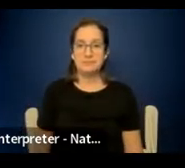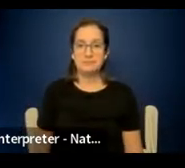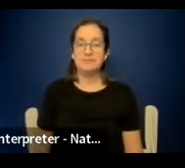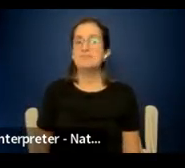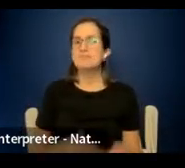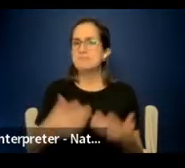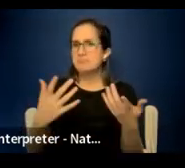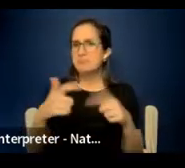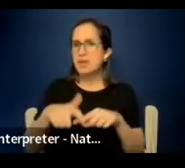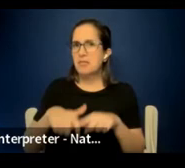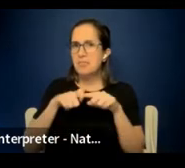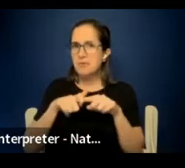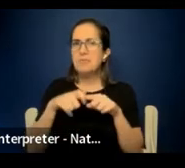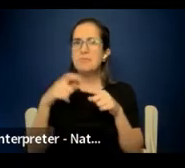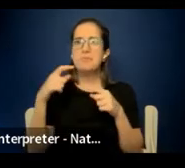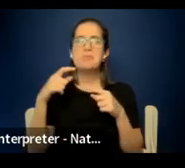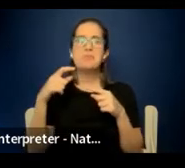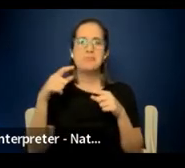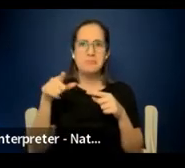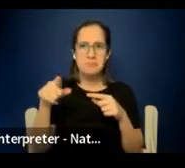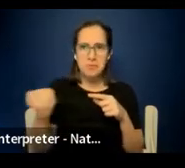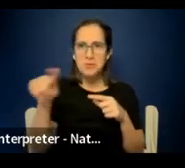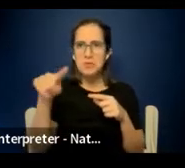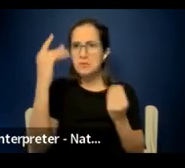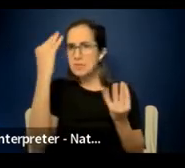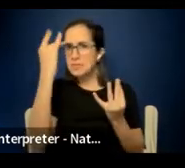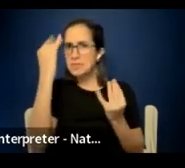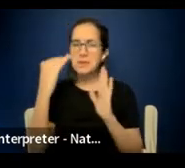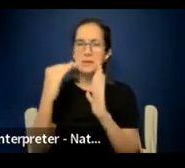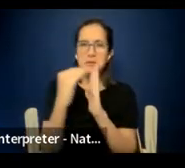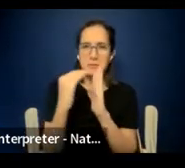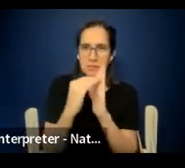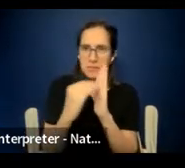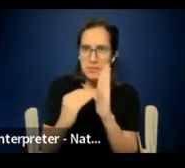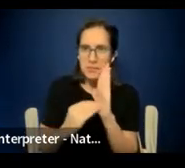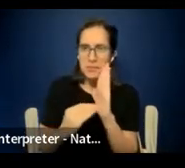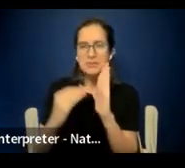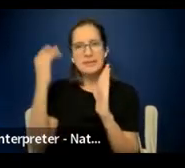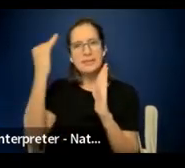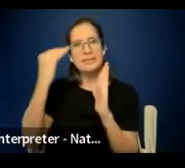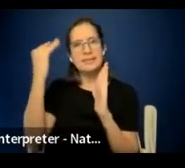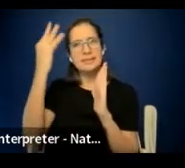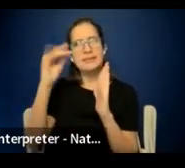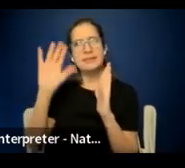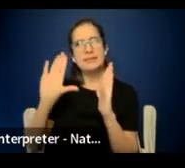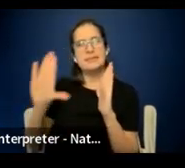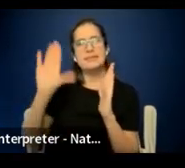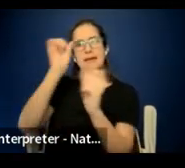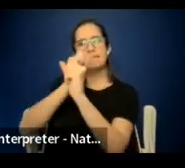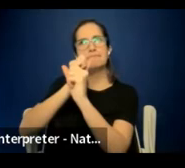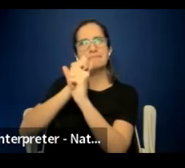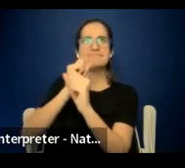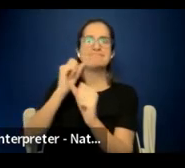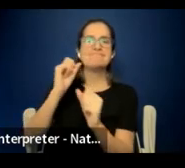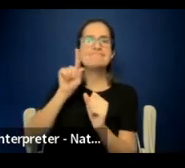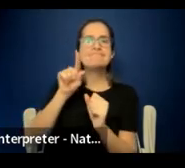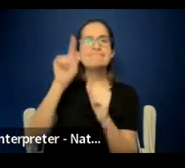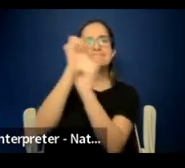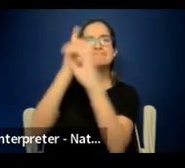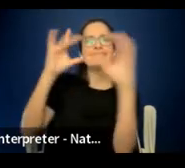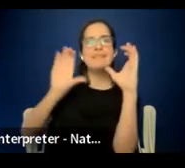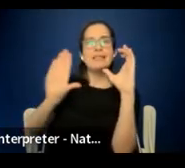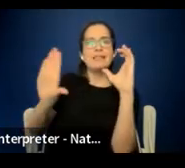of minutes to sort of jot down a couple of notes and reflect on what that first day looks like. And we're going to focus just on the